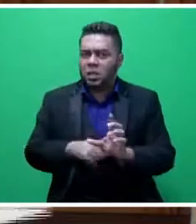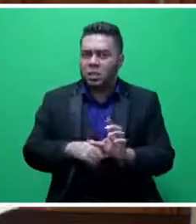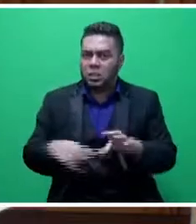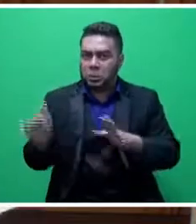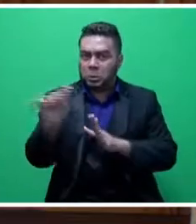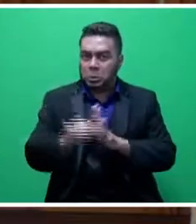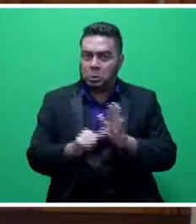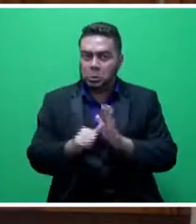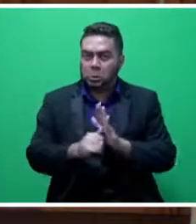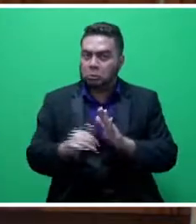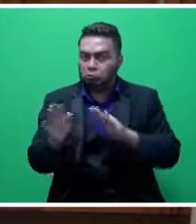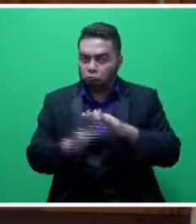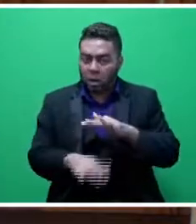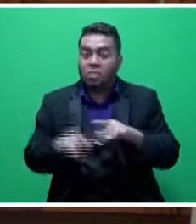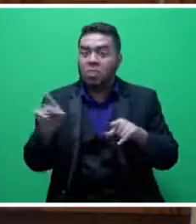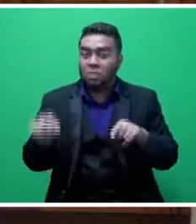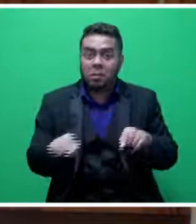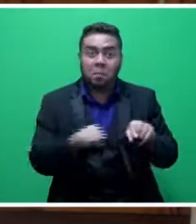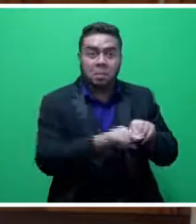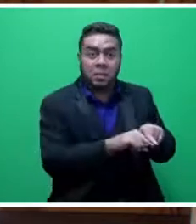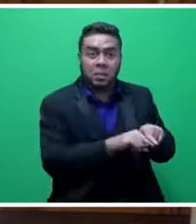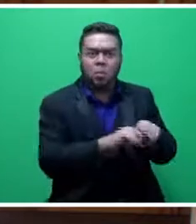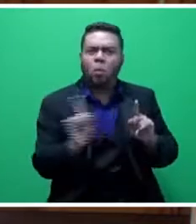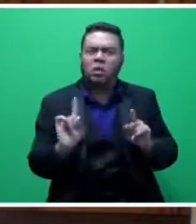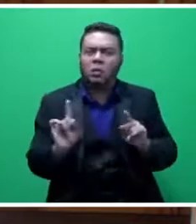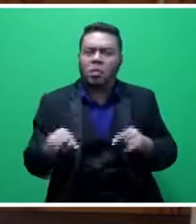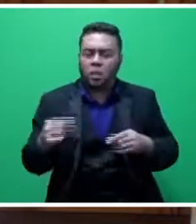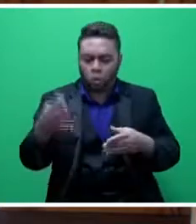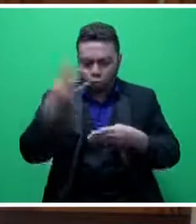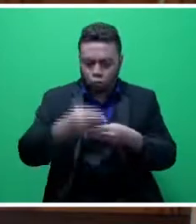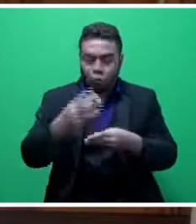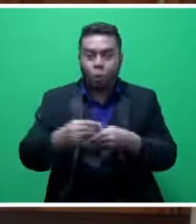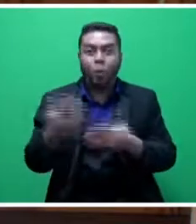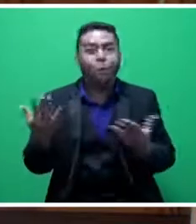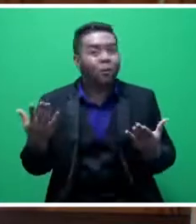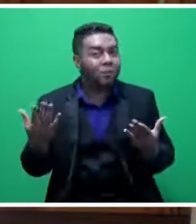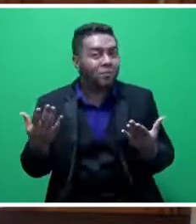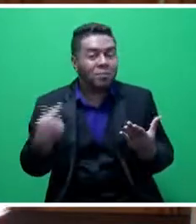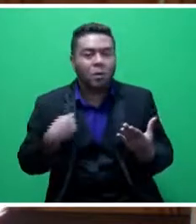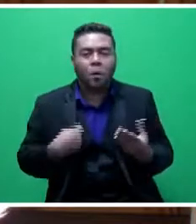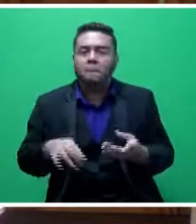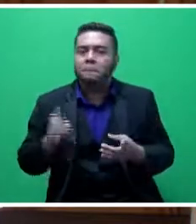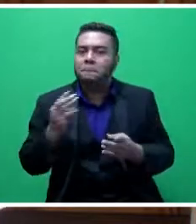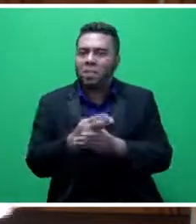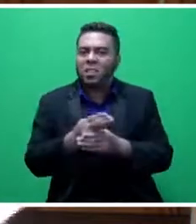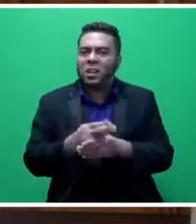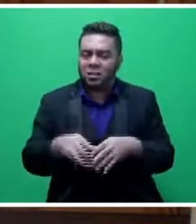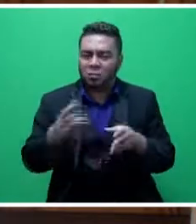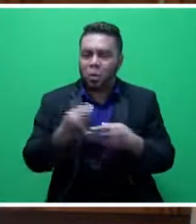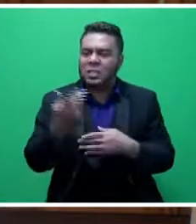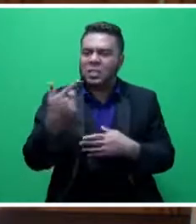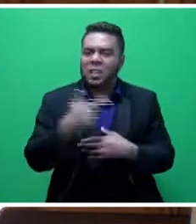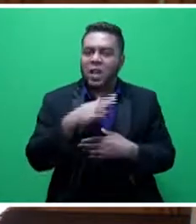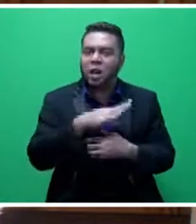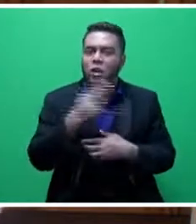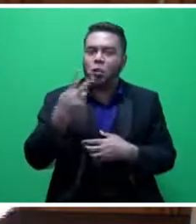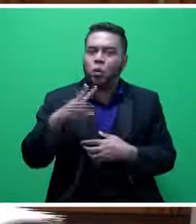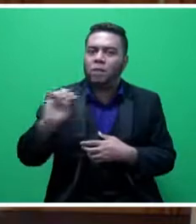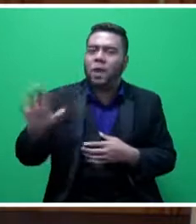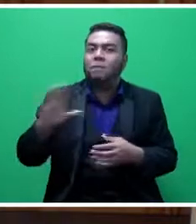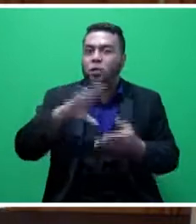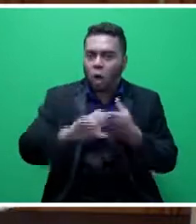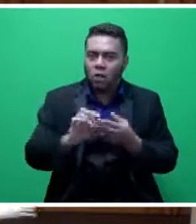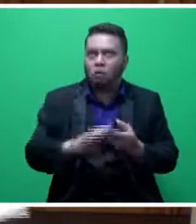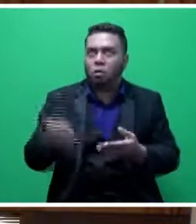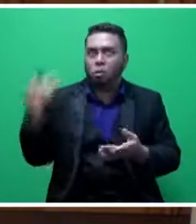age-based pensioner. This means that I would consistently receive a monthly pension of $725 for the